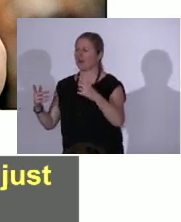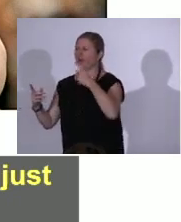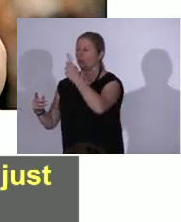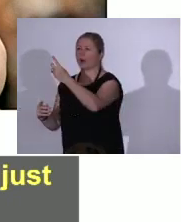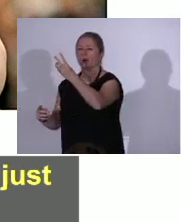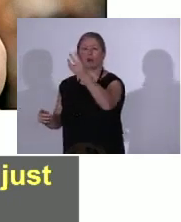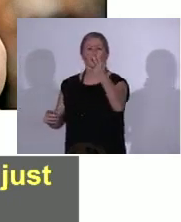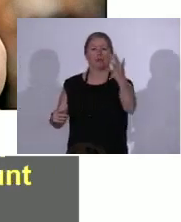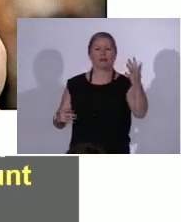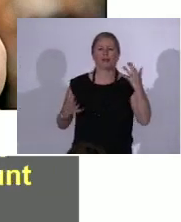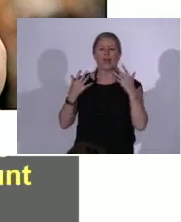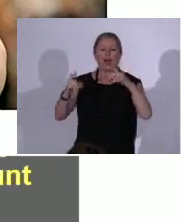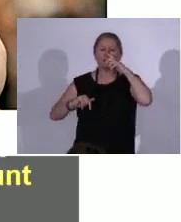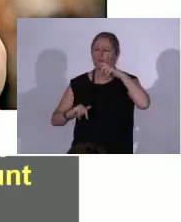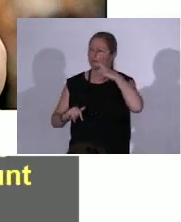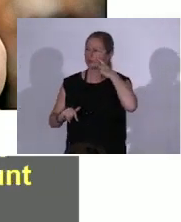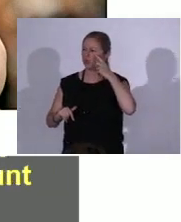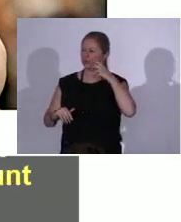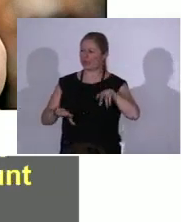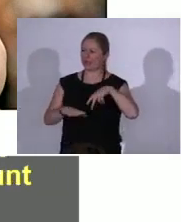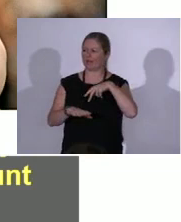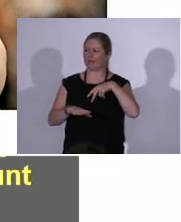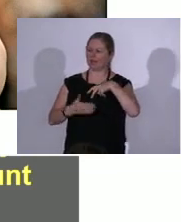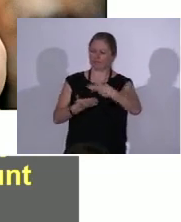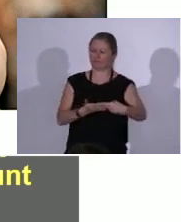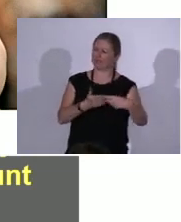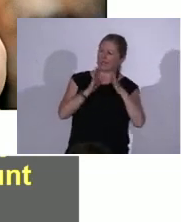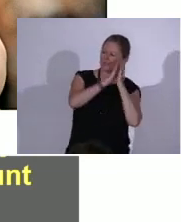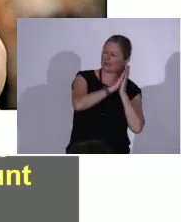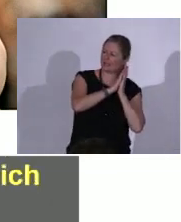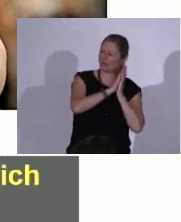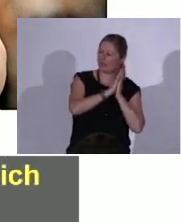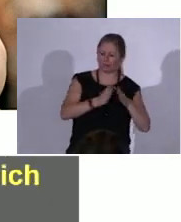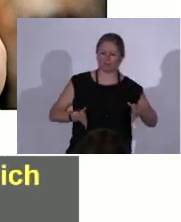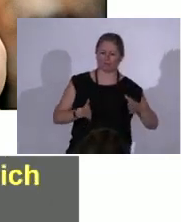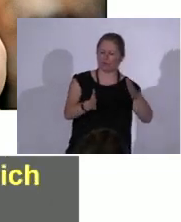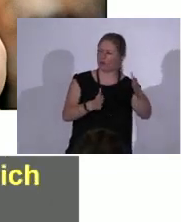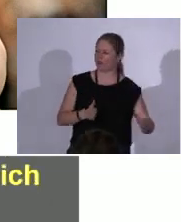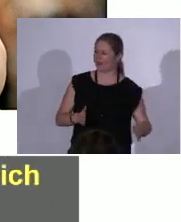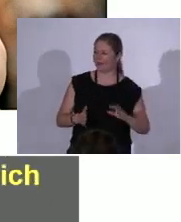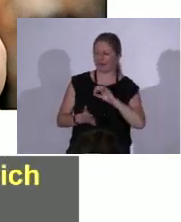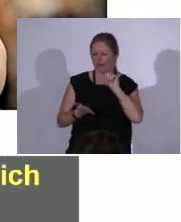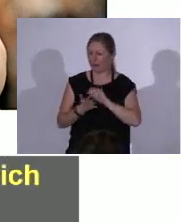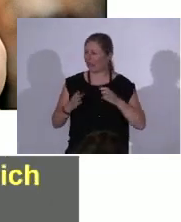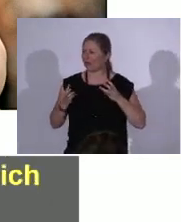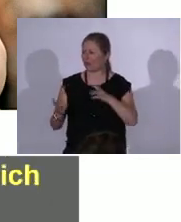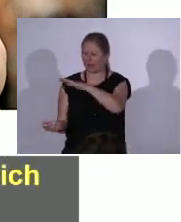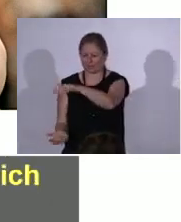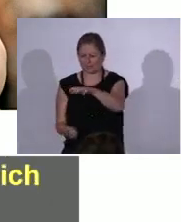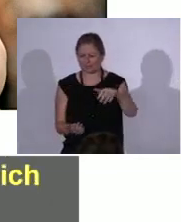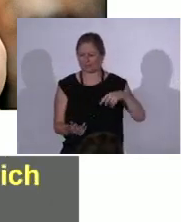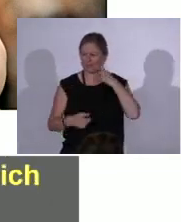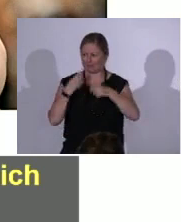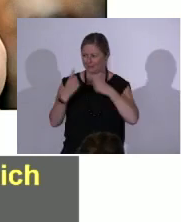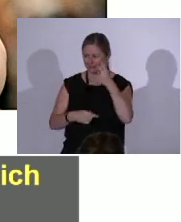see sleeping rough on the side of the street, which we know is not necessarily the most accurate way to collect data. In terms